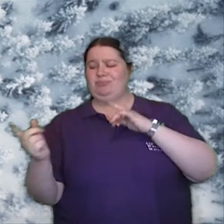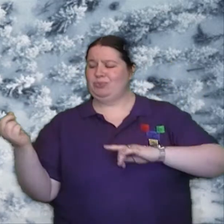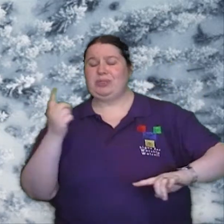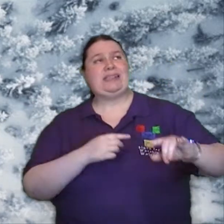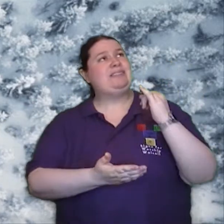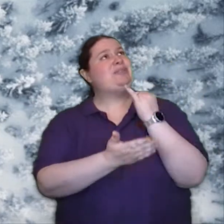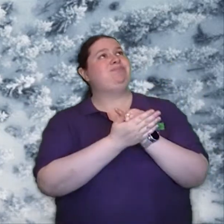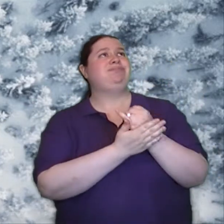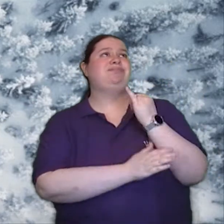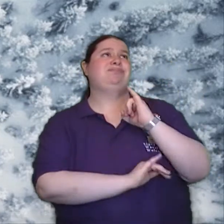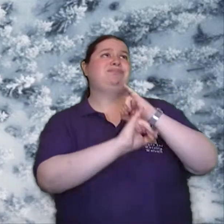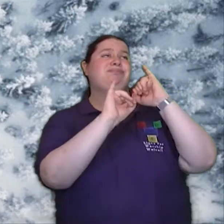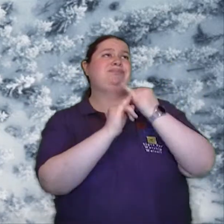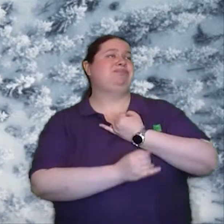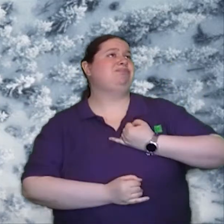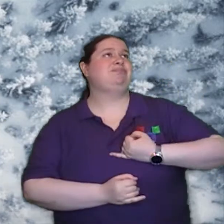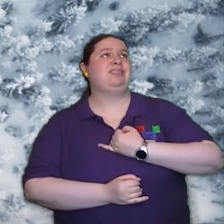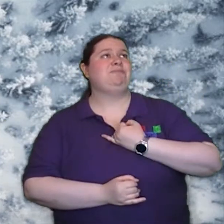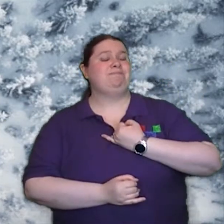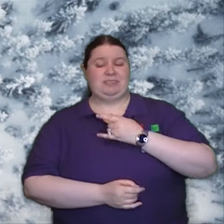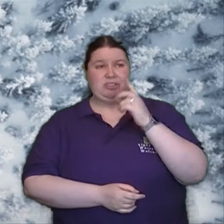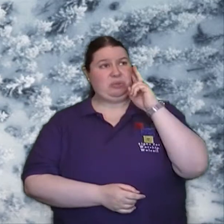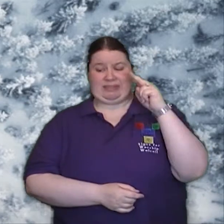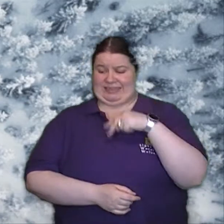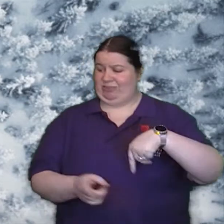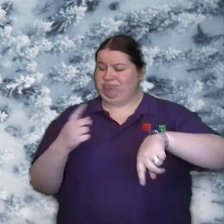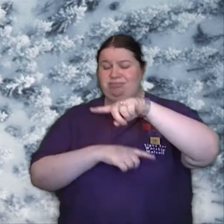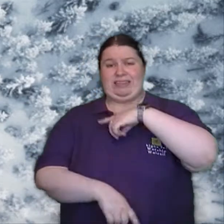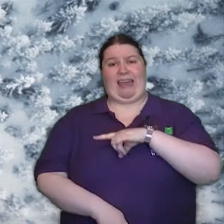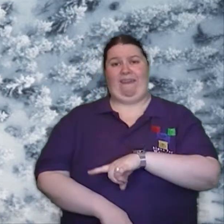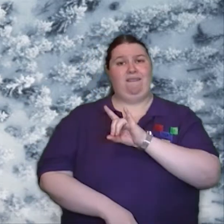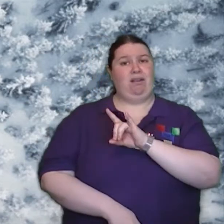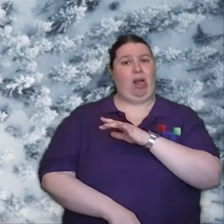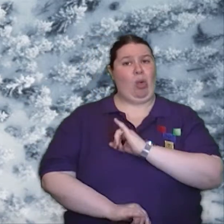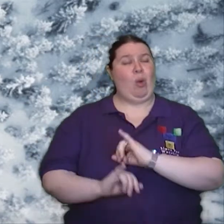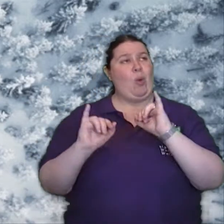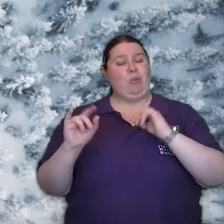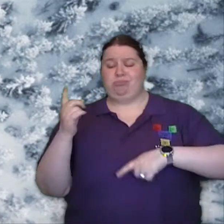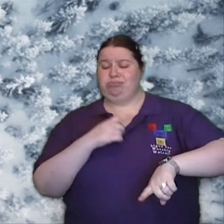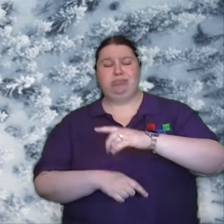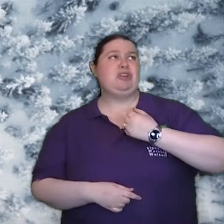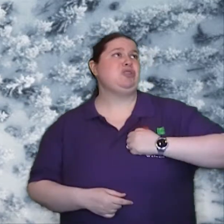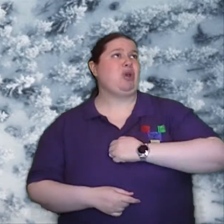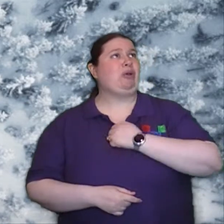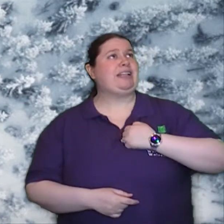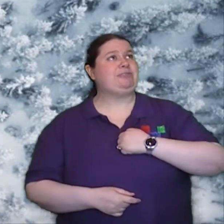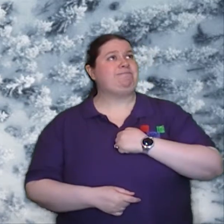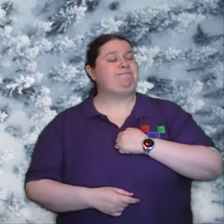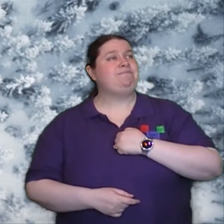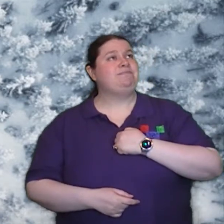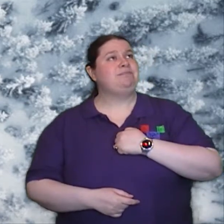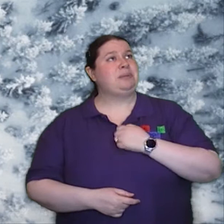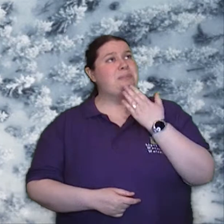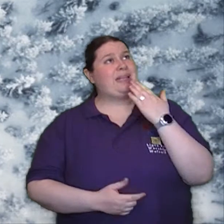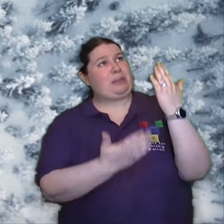Lord God, we have sinned against you. We have done evil in your sight. We are sorry and